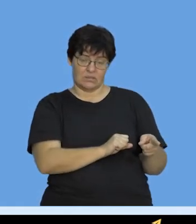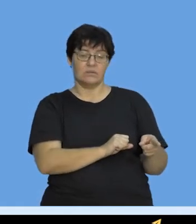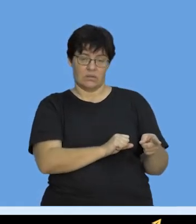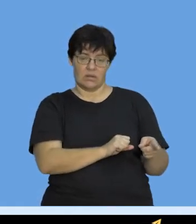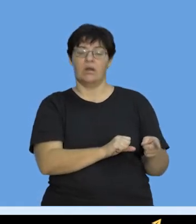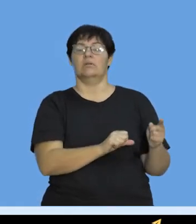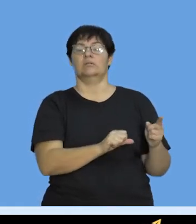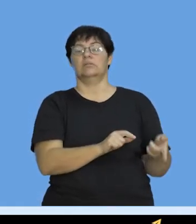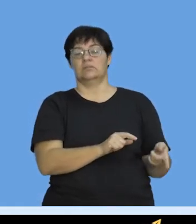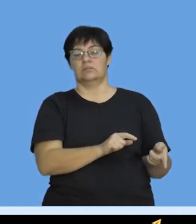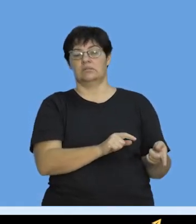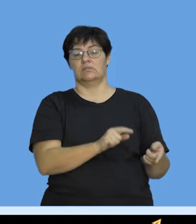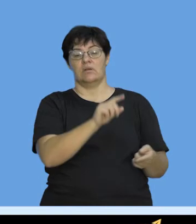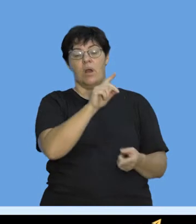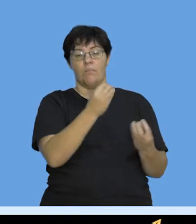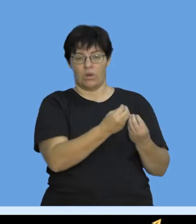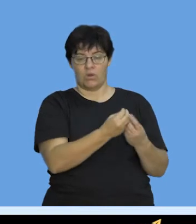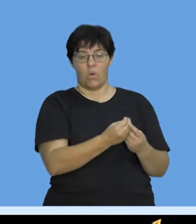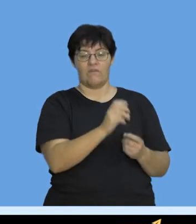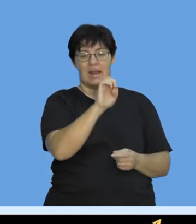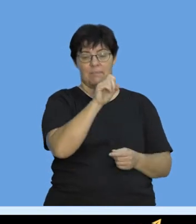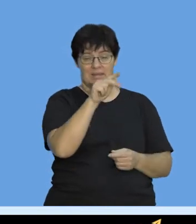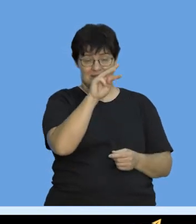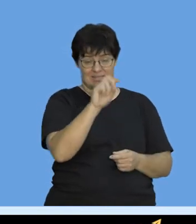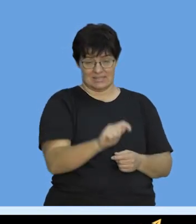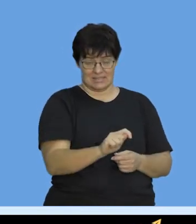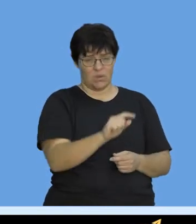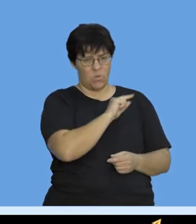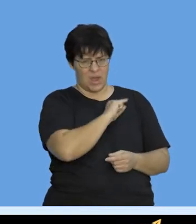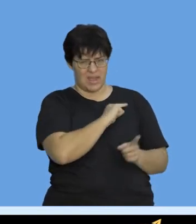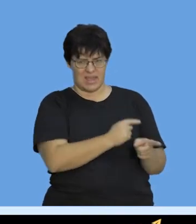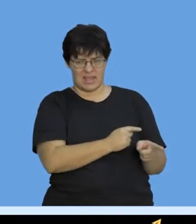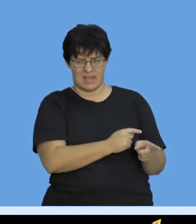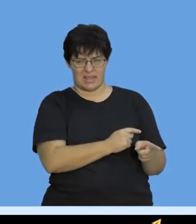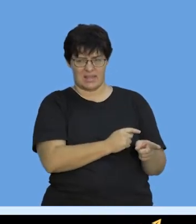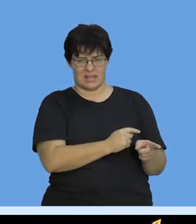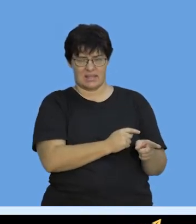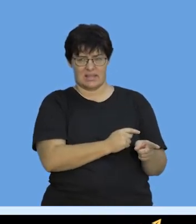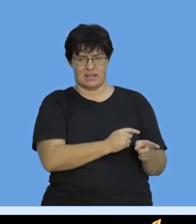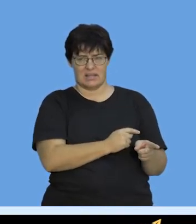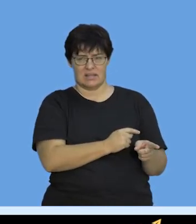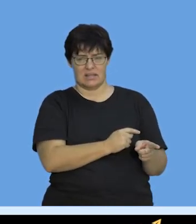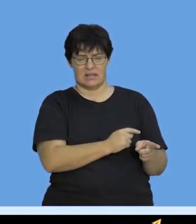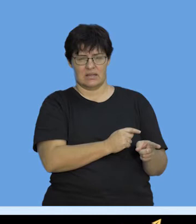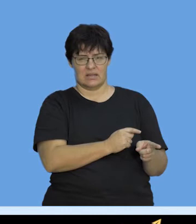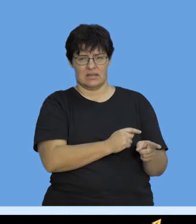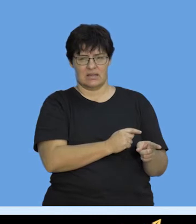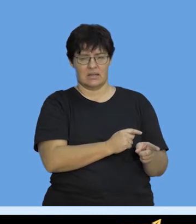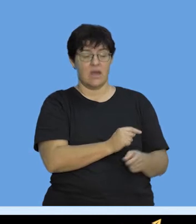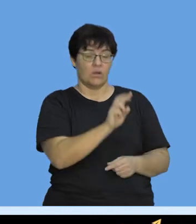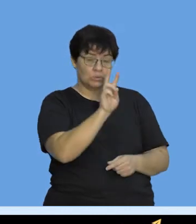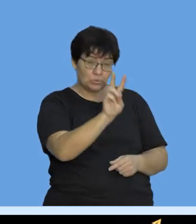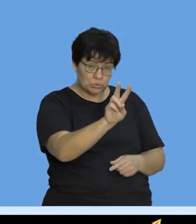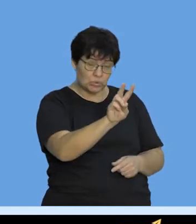essentially a molecule of an element. Why are we saying an element? Because it has got, two atoms